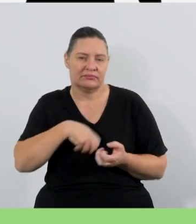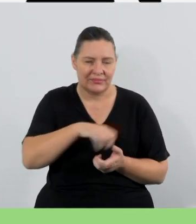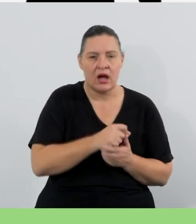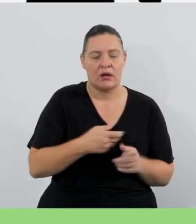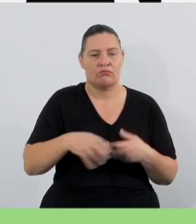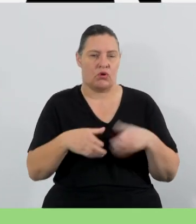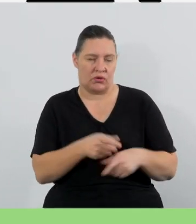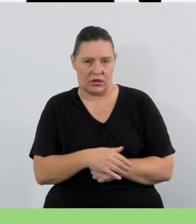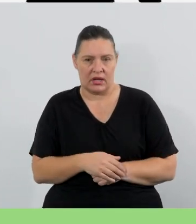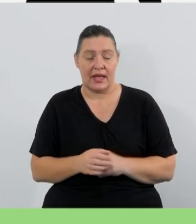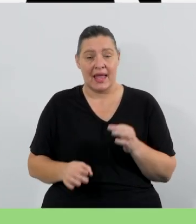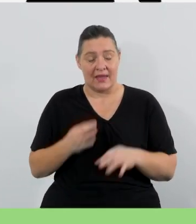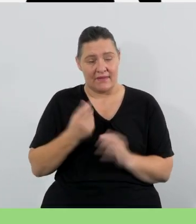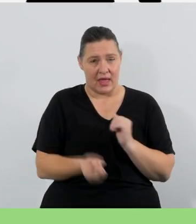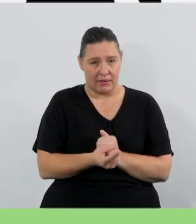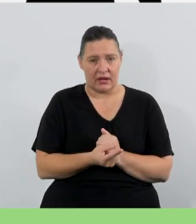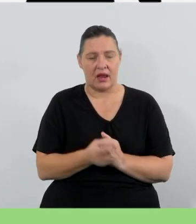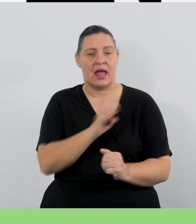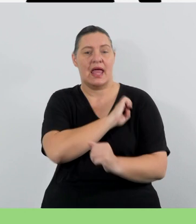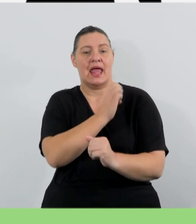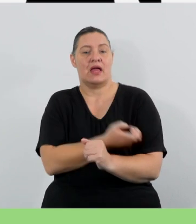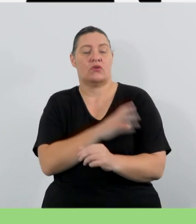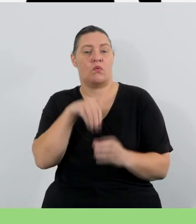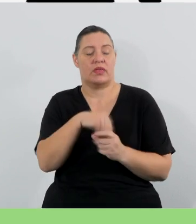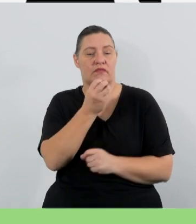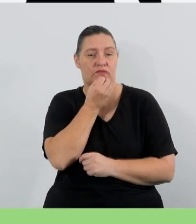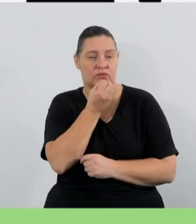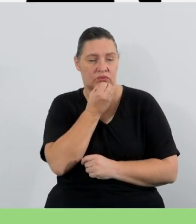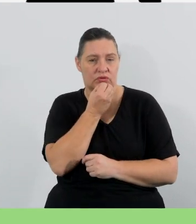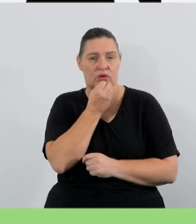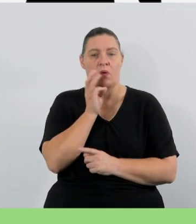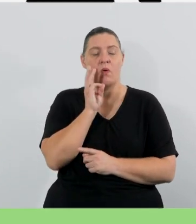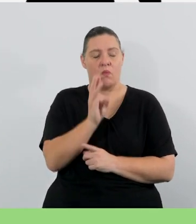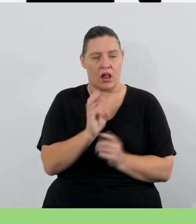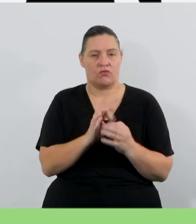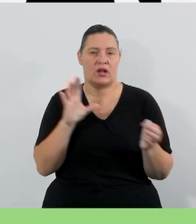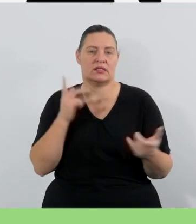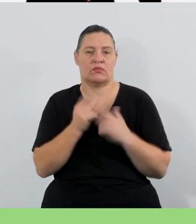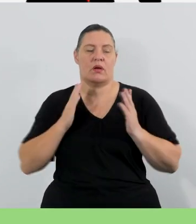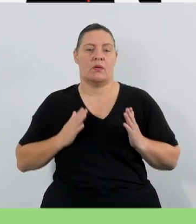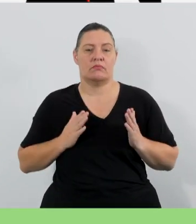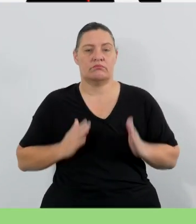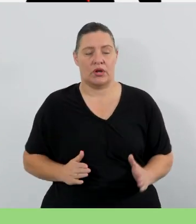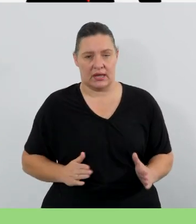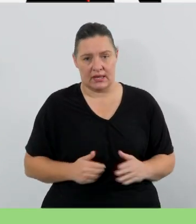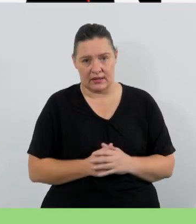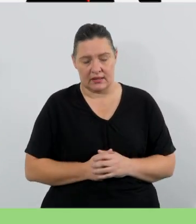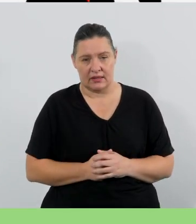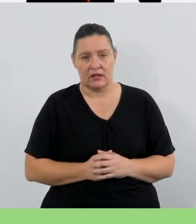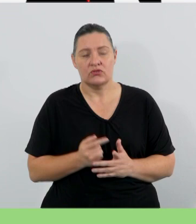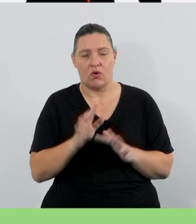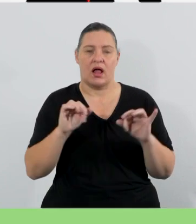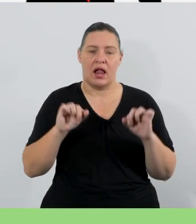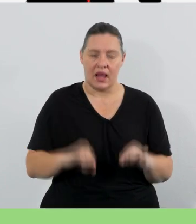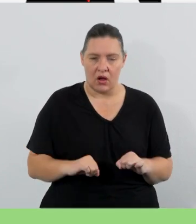and broken down. When it's broken down, the energy in this food is then going to be released into the body of this human being